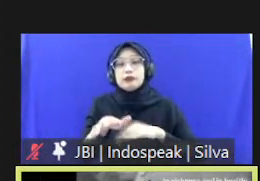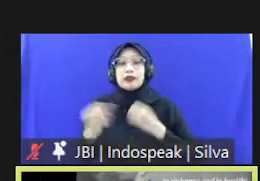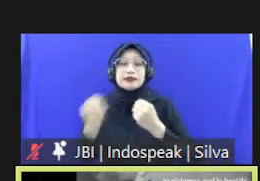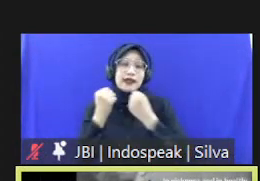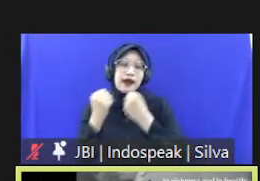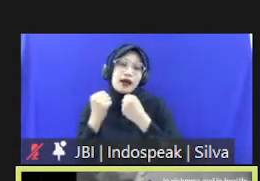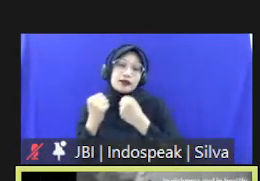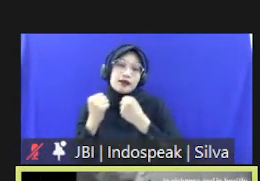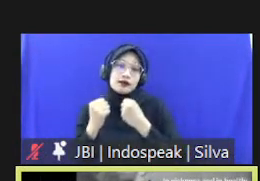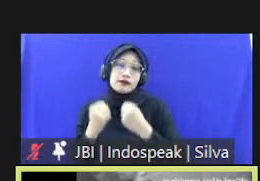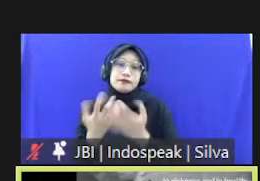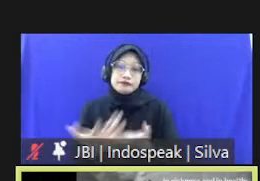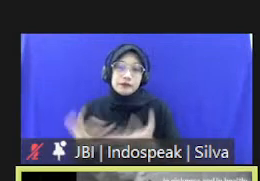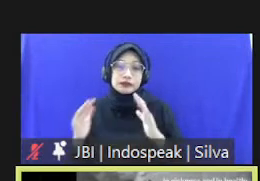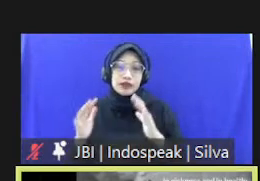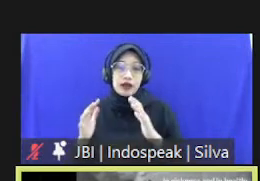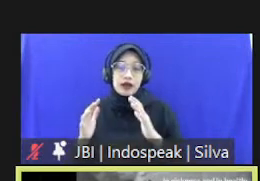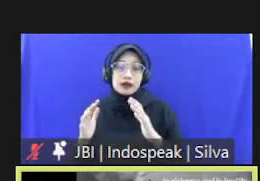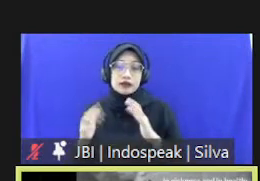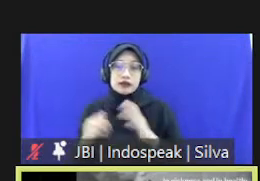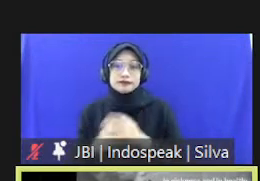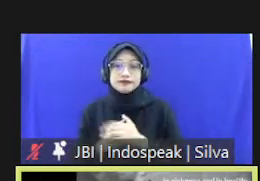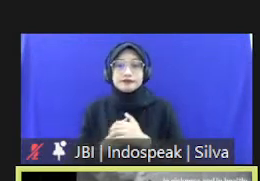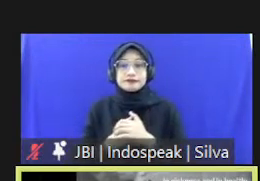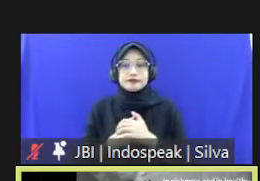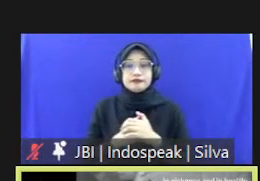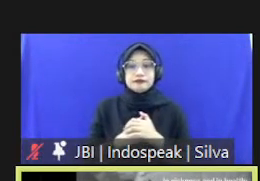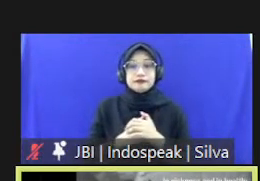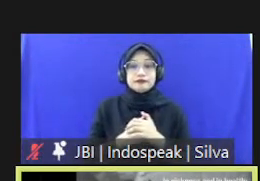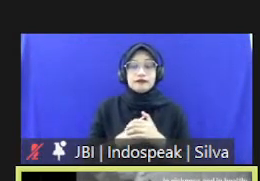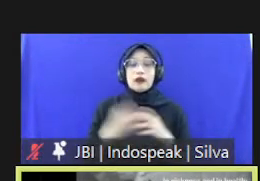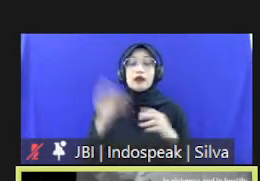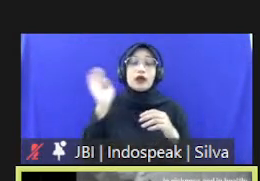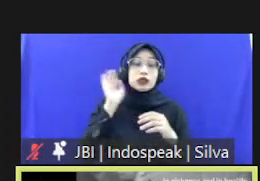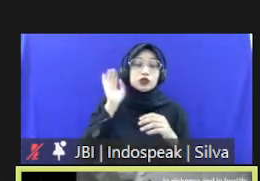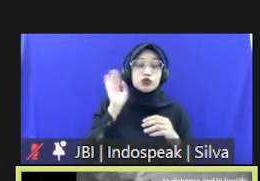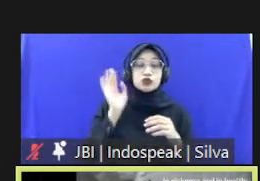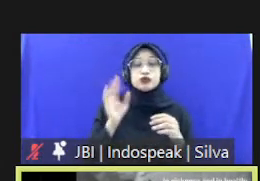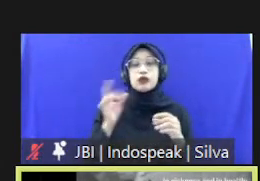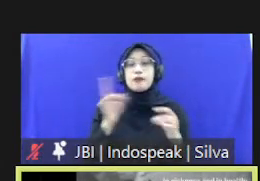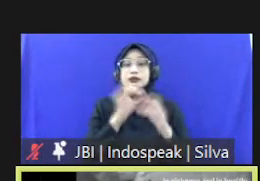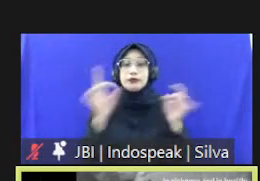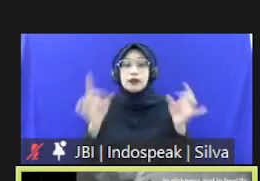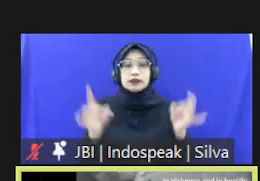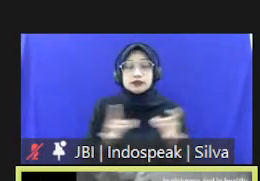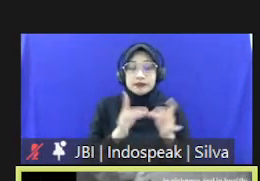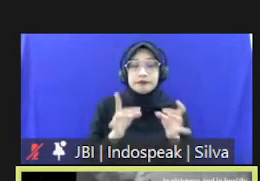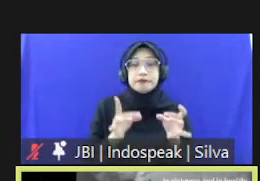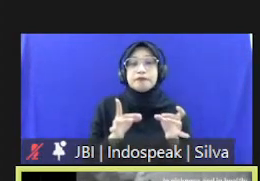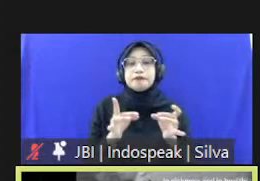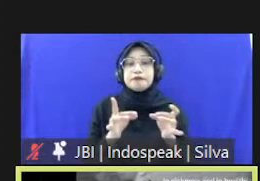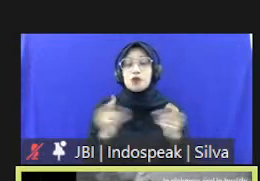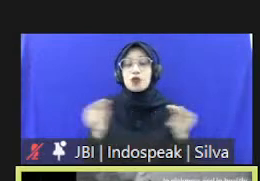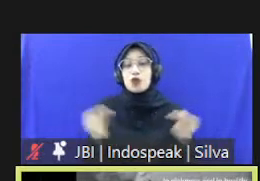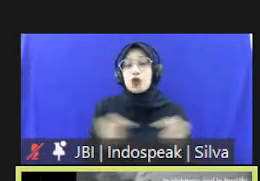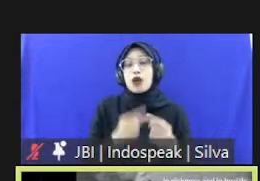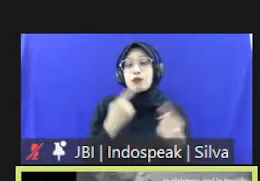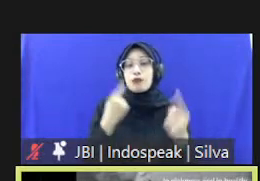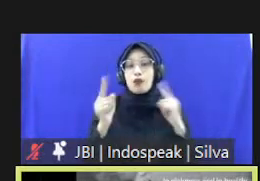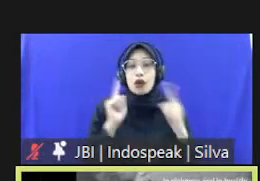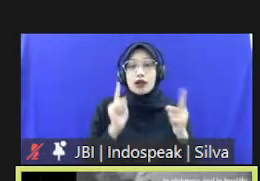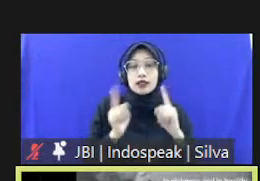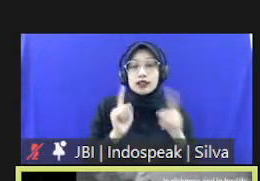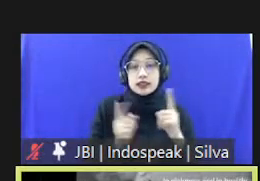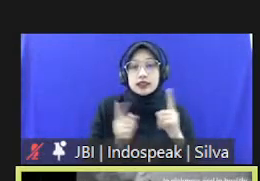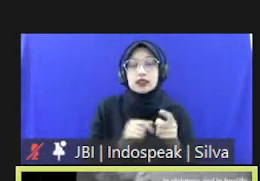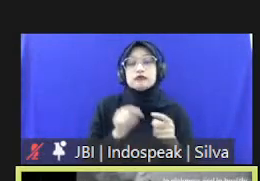is that different issue areas have been characterised by different politics that have yielded, in turn, different reform